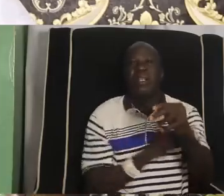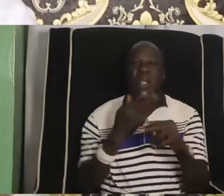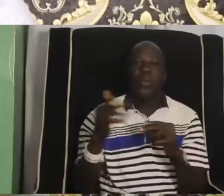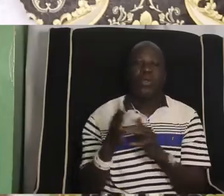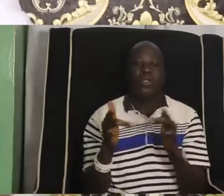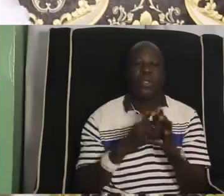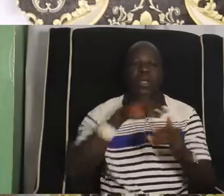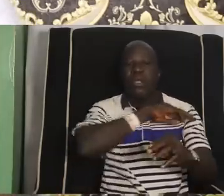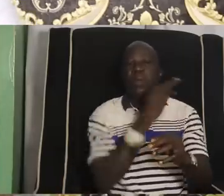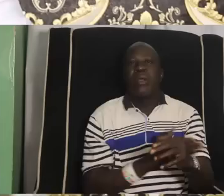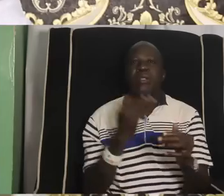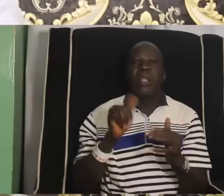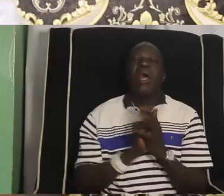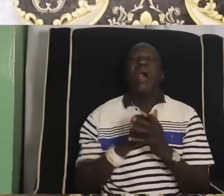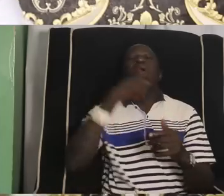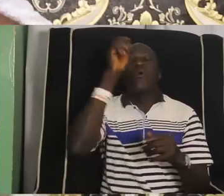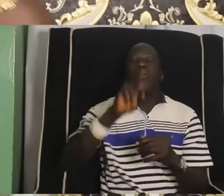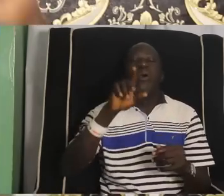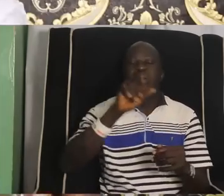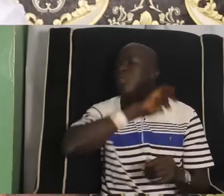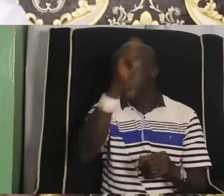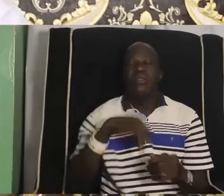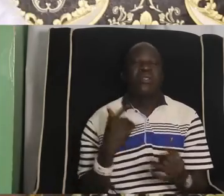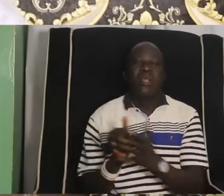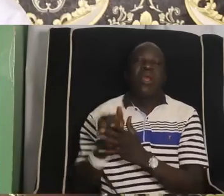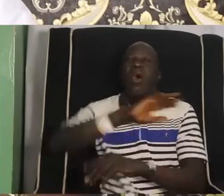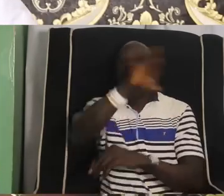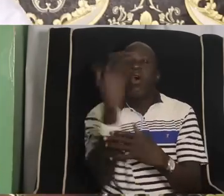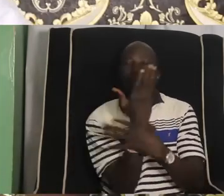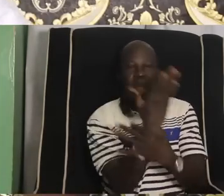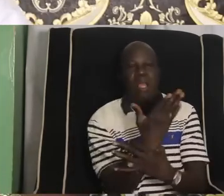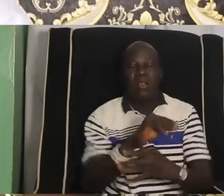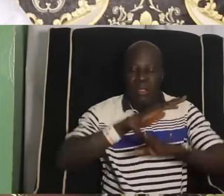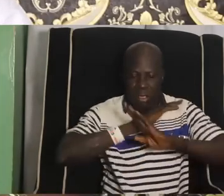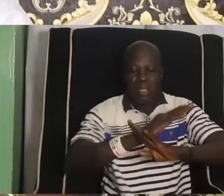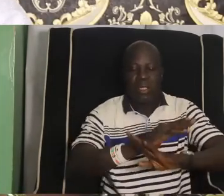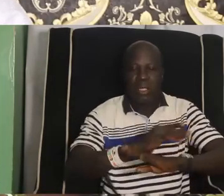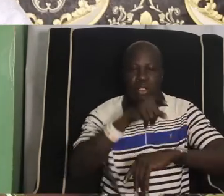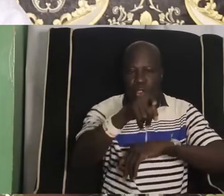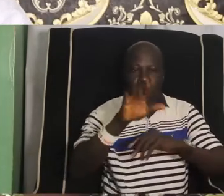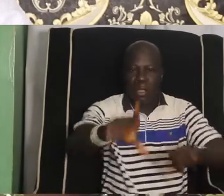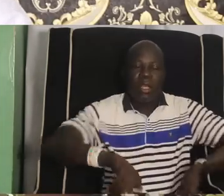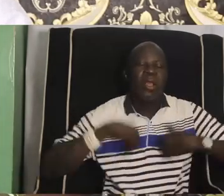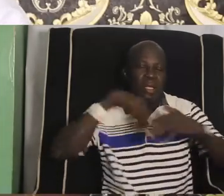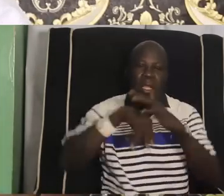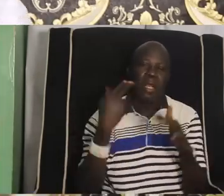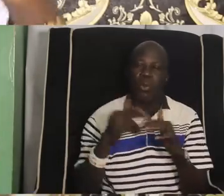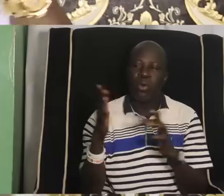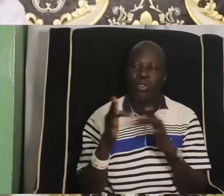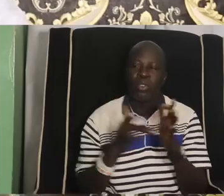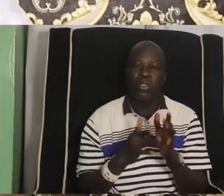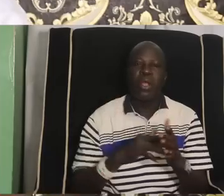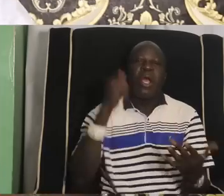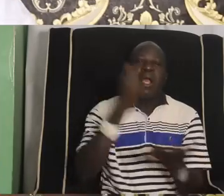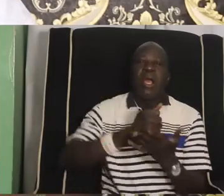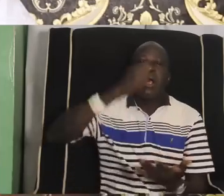Nípasẹ̀ rẹ̀ ló gbà ìrìn àjò tó fẹ́ gbé ìwọ pàápàá ọ́ dèlù ọba. You were back on a journey through them even though you travel abroad. Kọ̀sẹ́ni tó wà